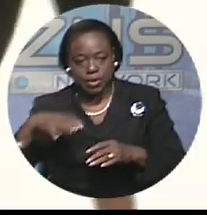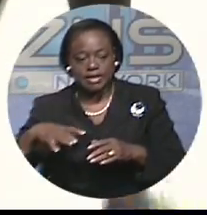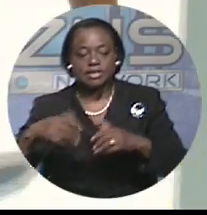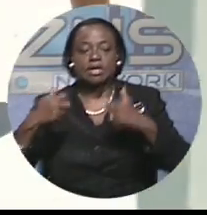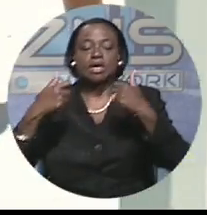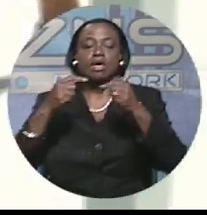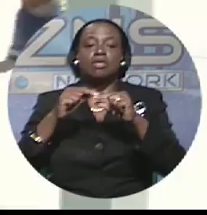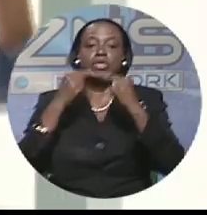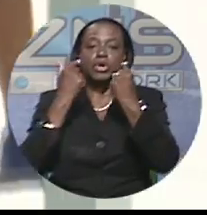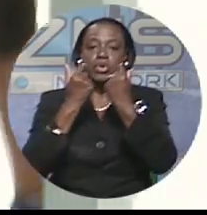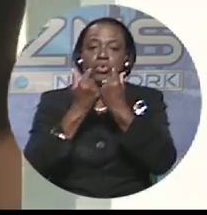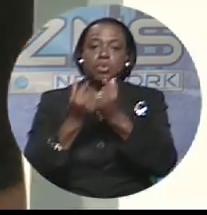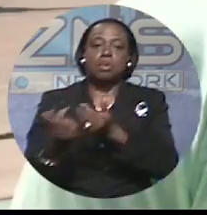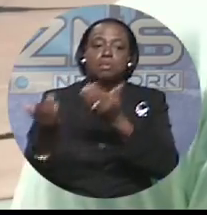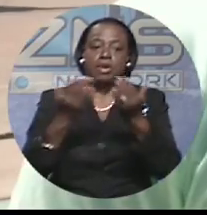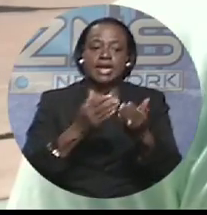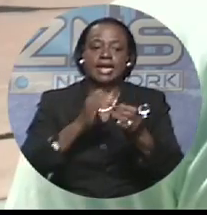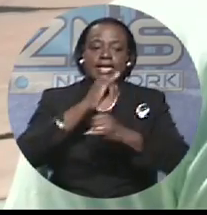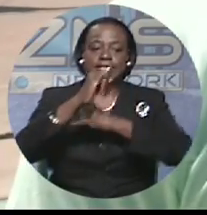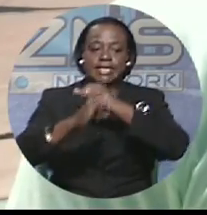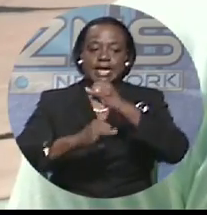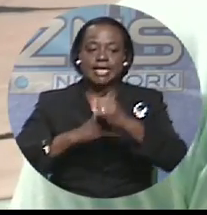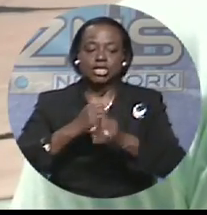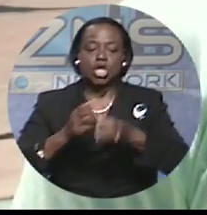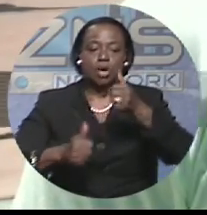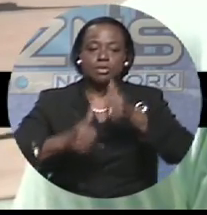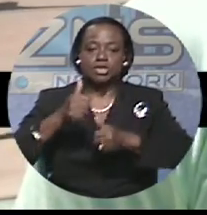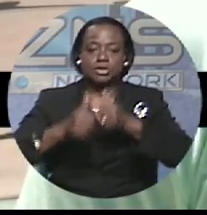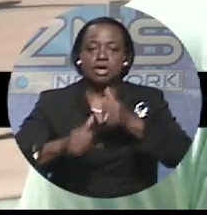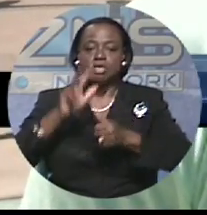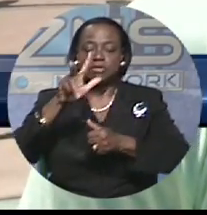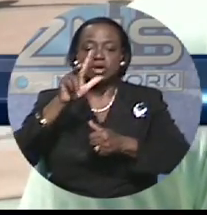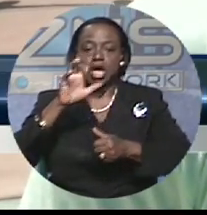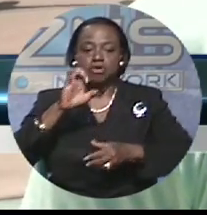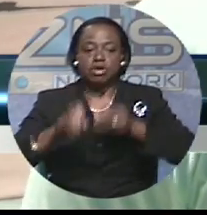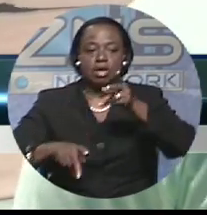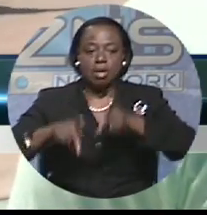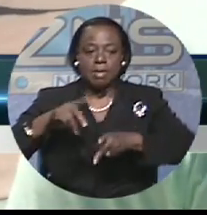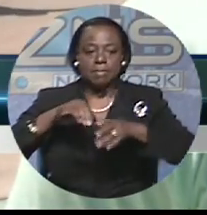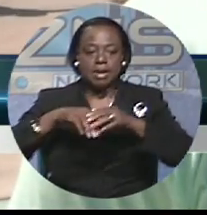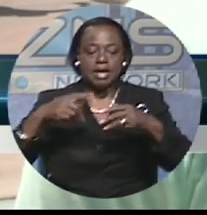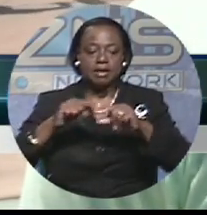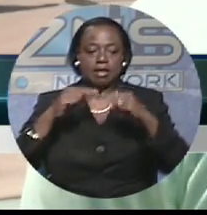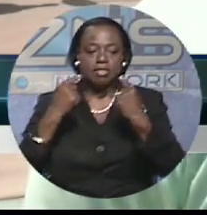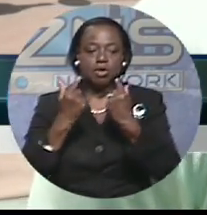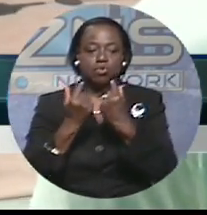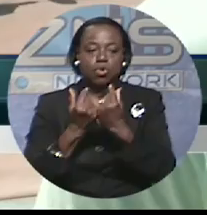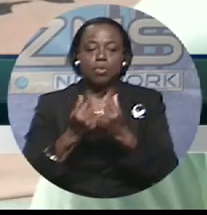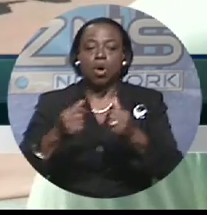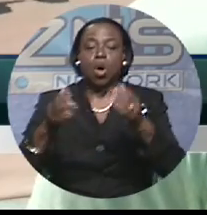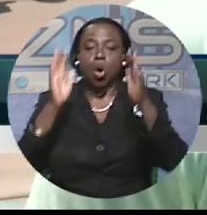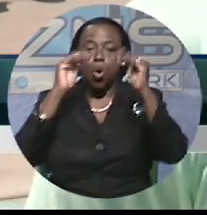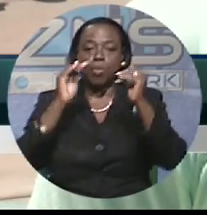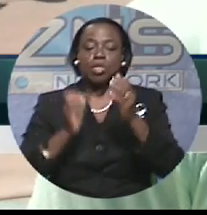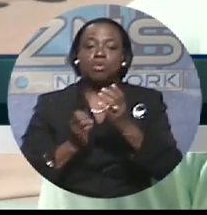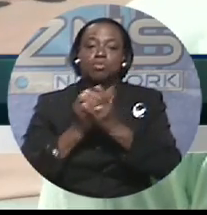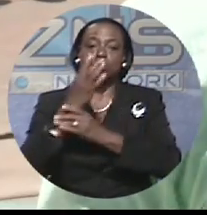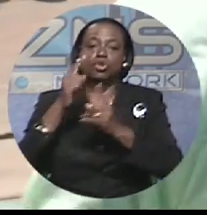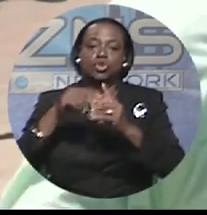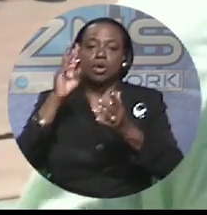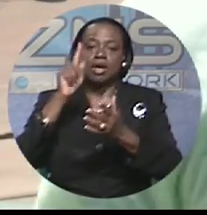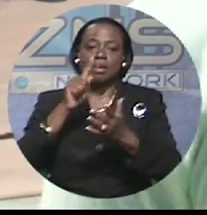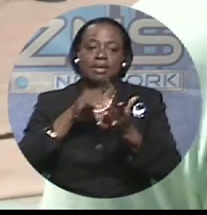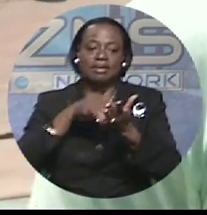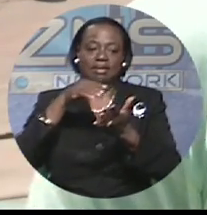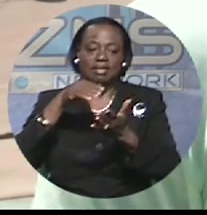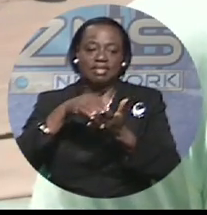some international competition. And we have over 300 people that come out with us in our group. You know, hopefully we're going to grow to over 1,000. And we have an